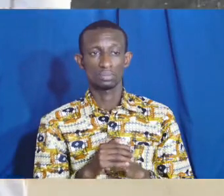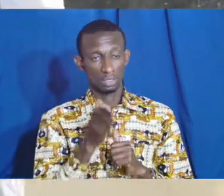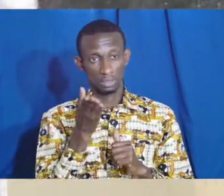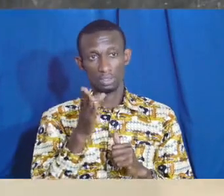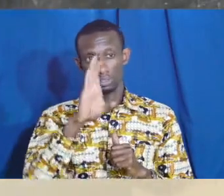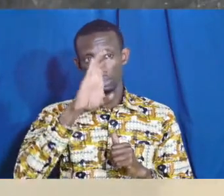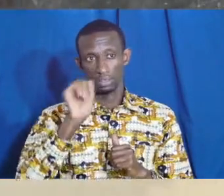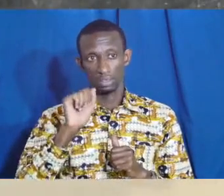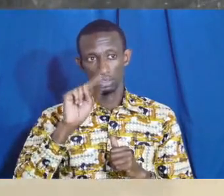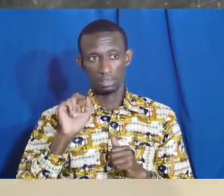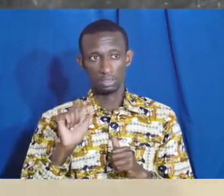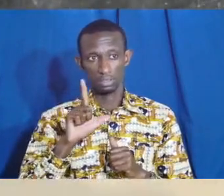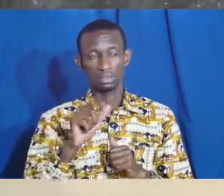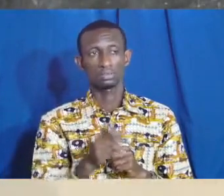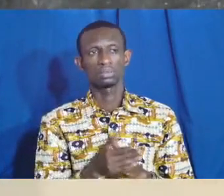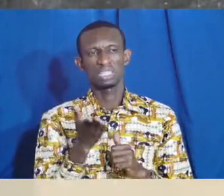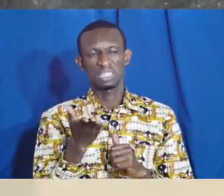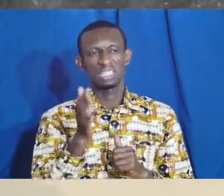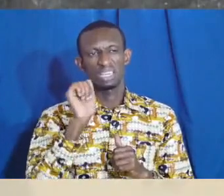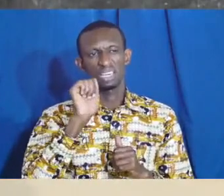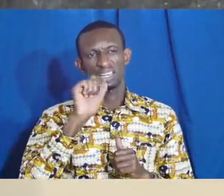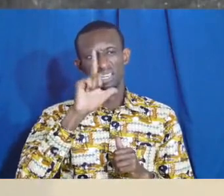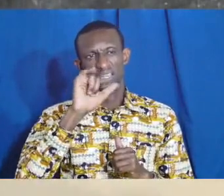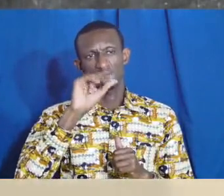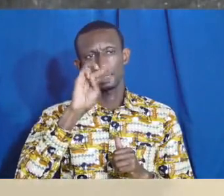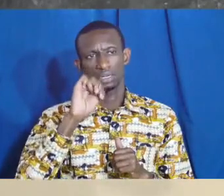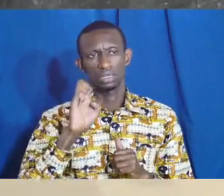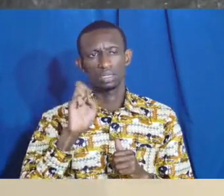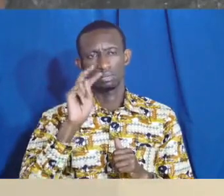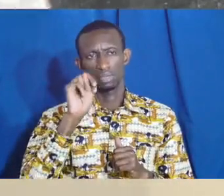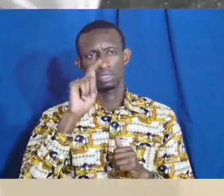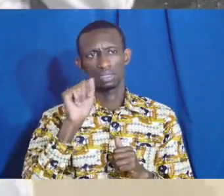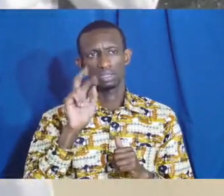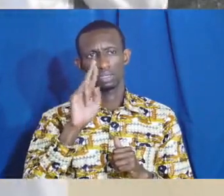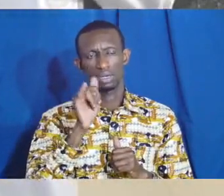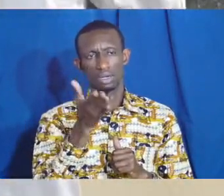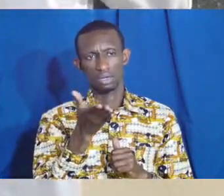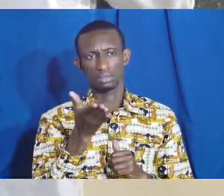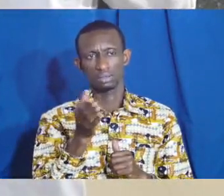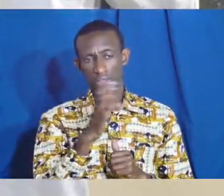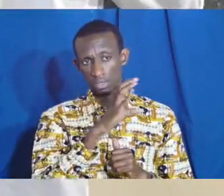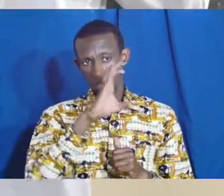which can be produced in alimentary canal, and they play a big role in the digestion of food.